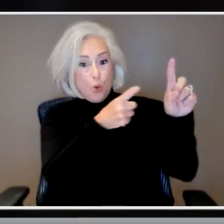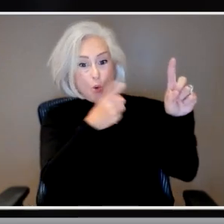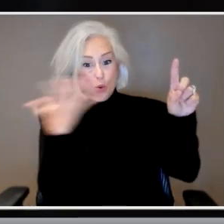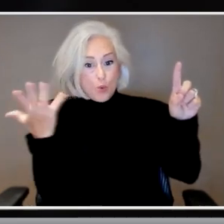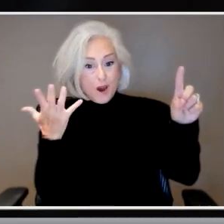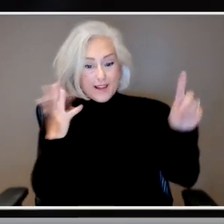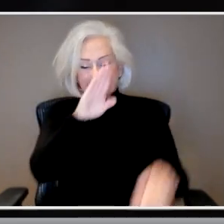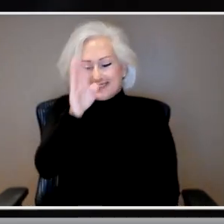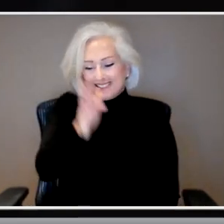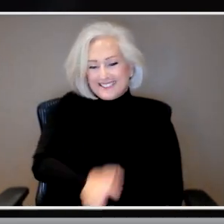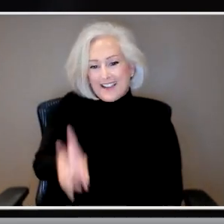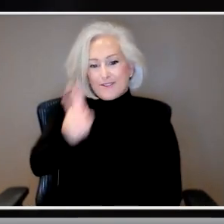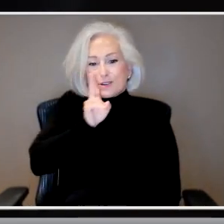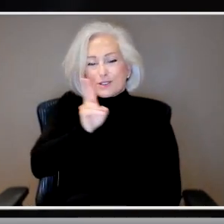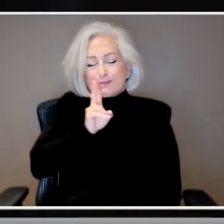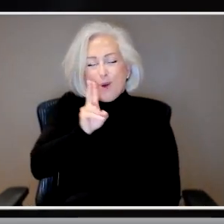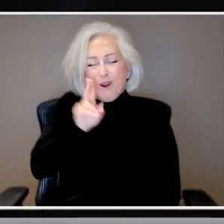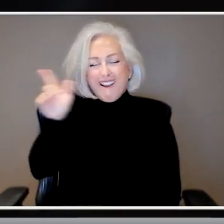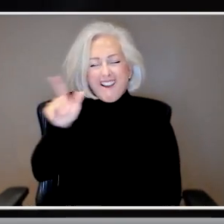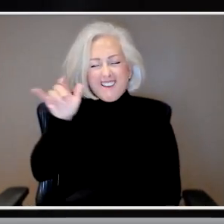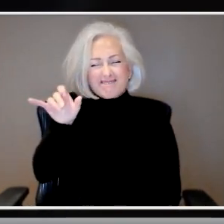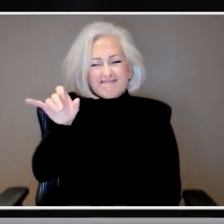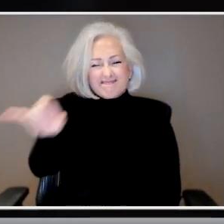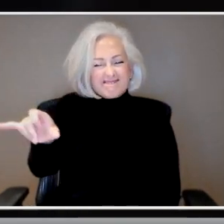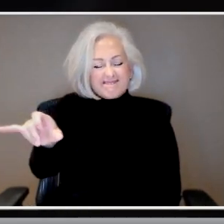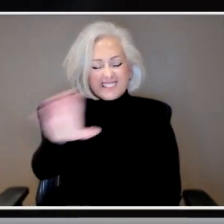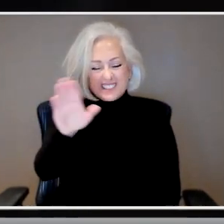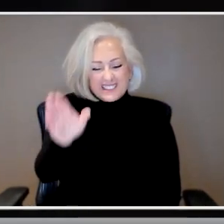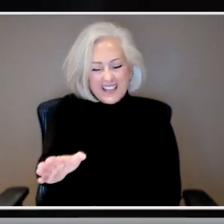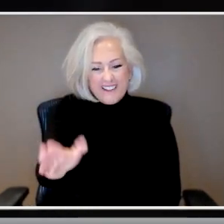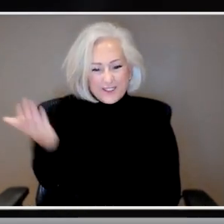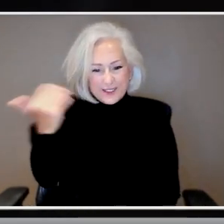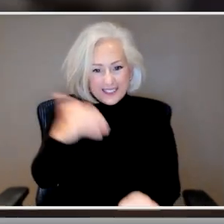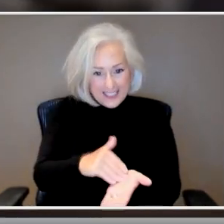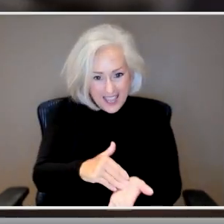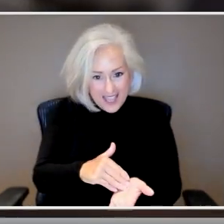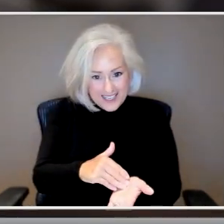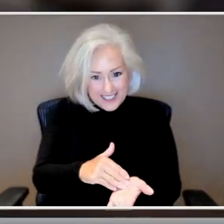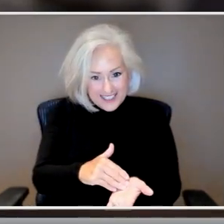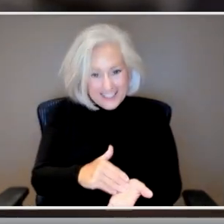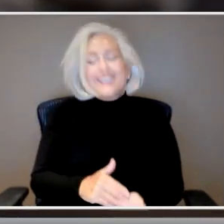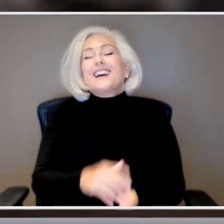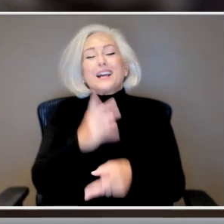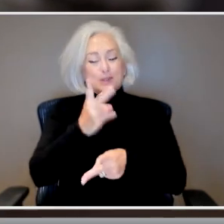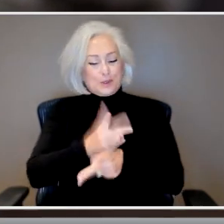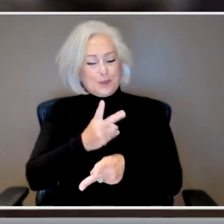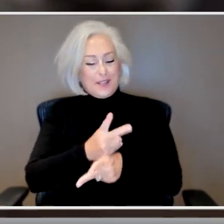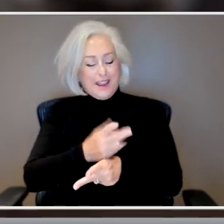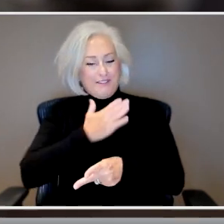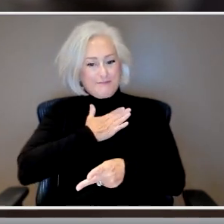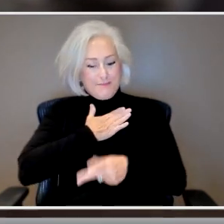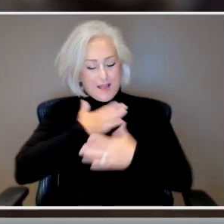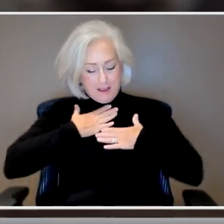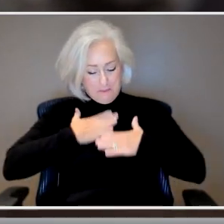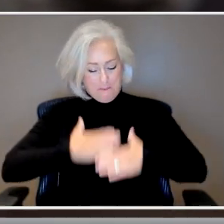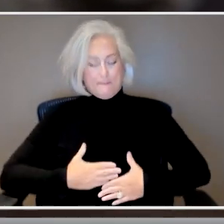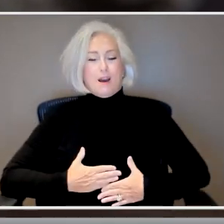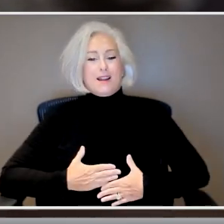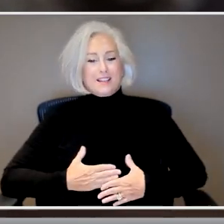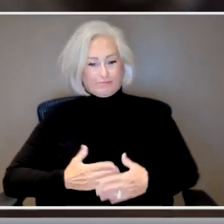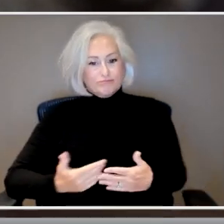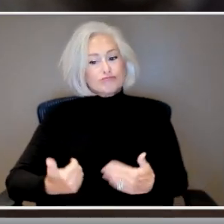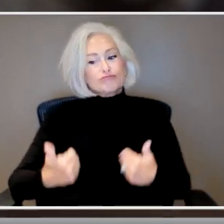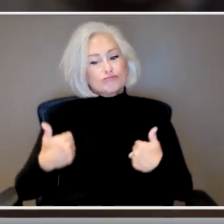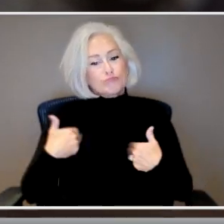care of this new bionic body they gave me. I have an obligation to myself to stay